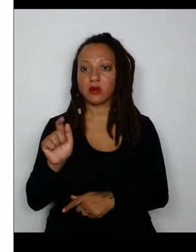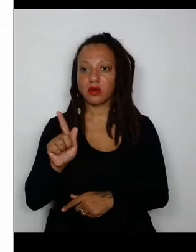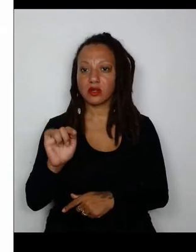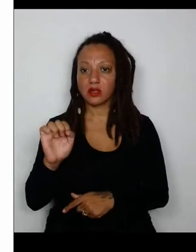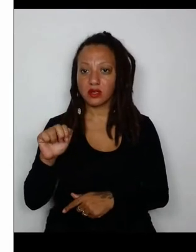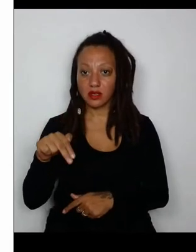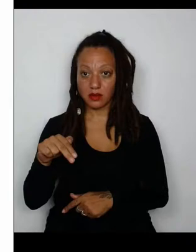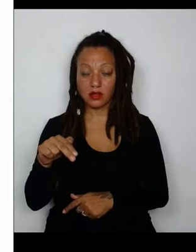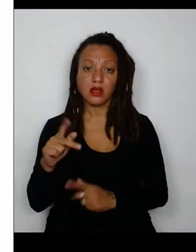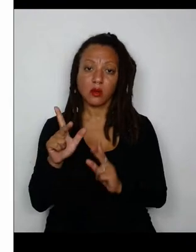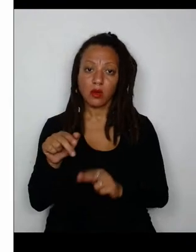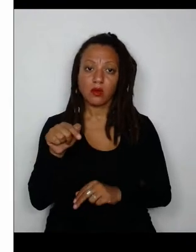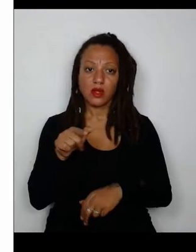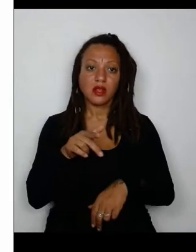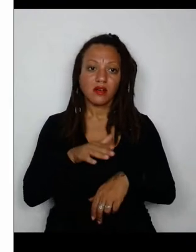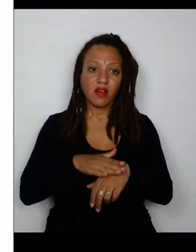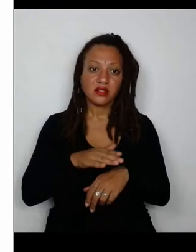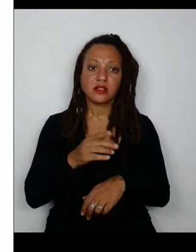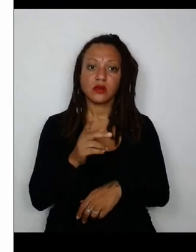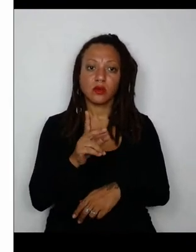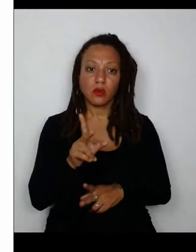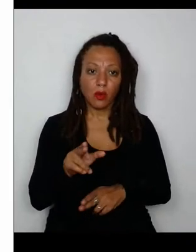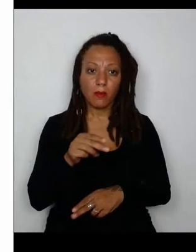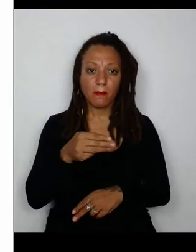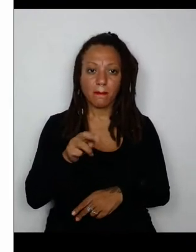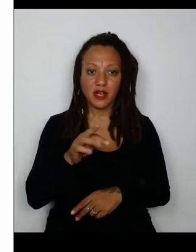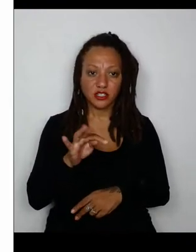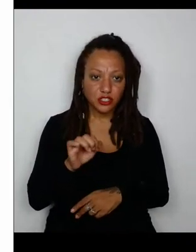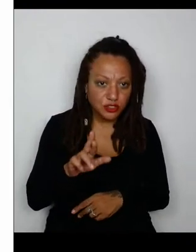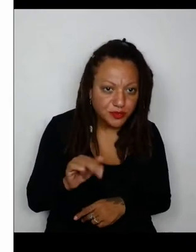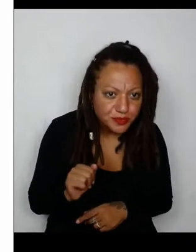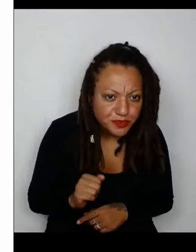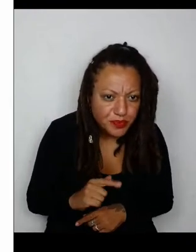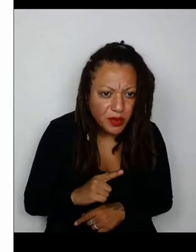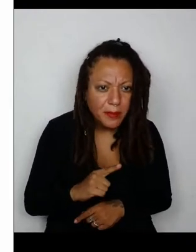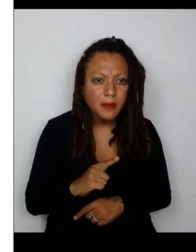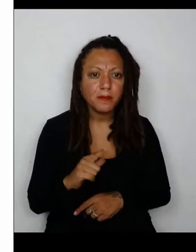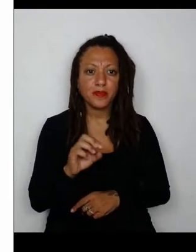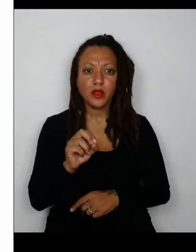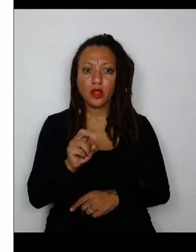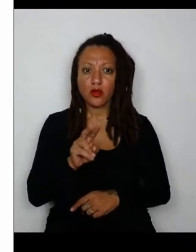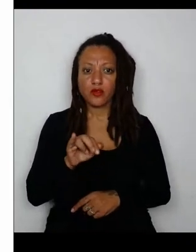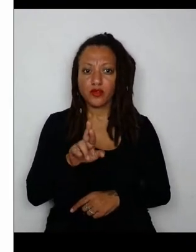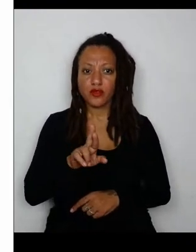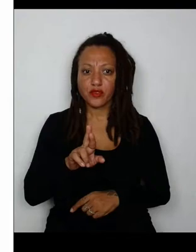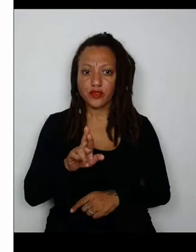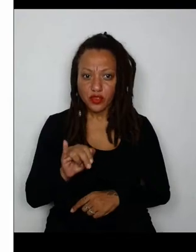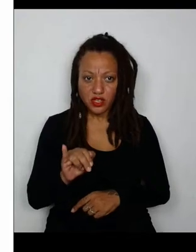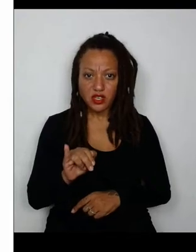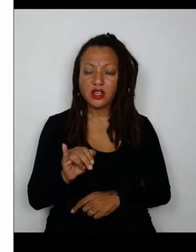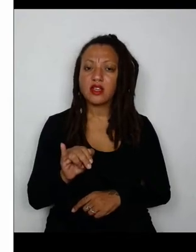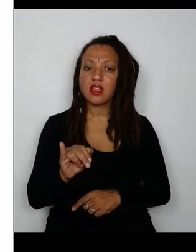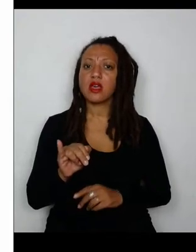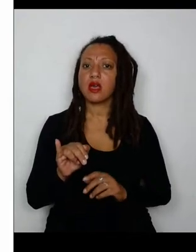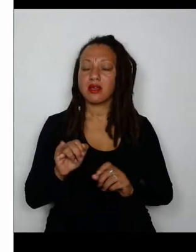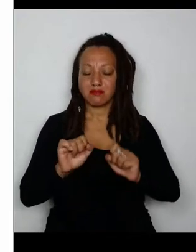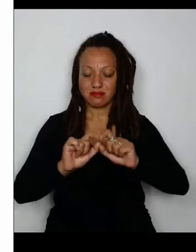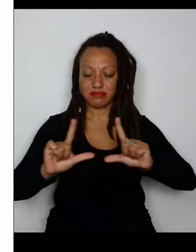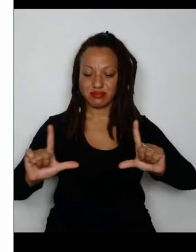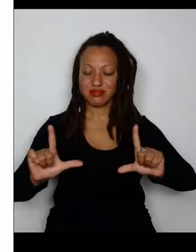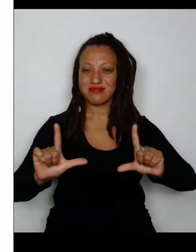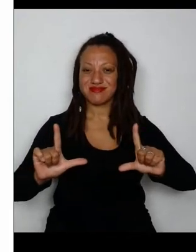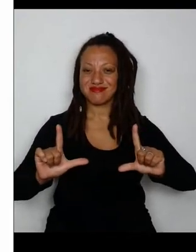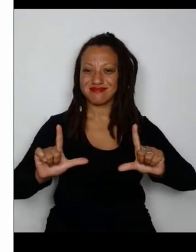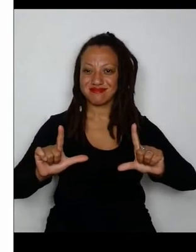1900 gauguin designated taviri as his grave marker making this non-western female body into another